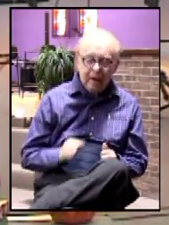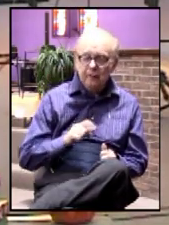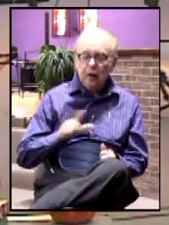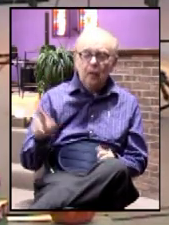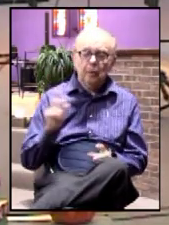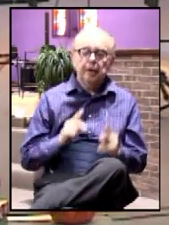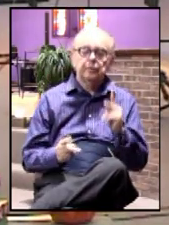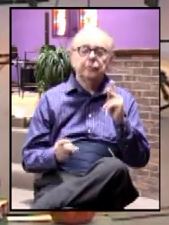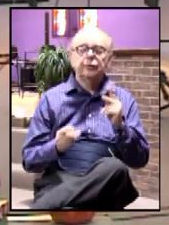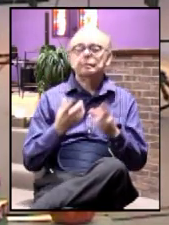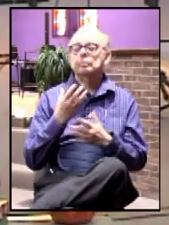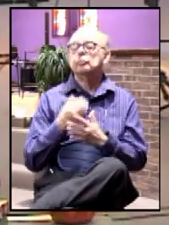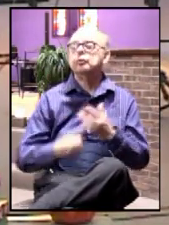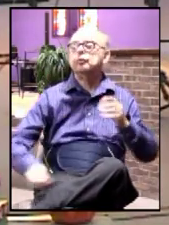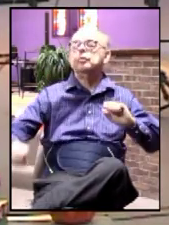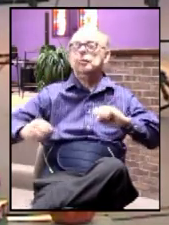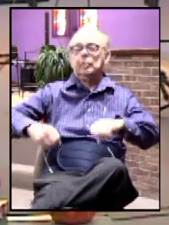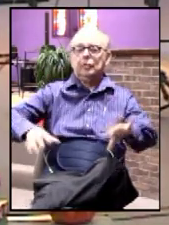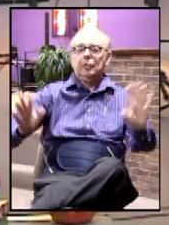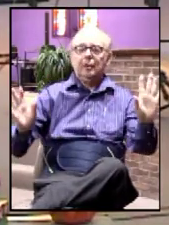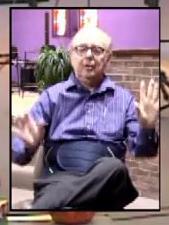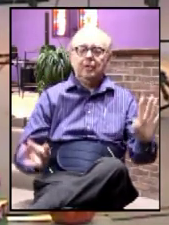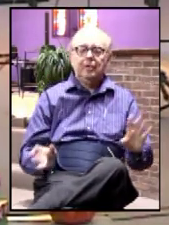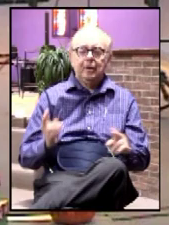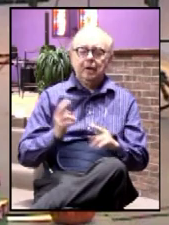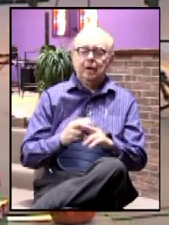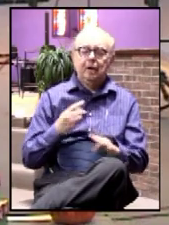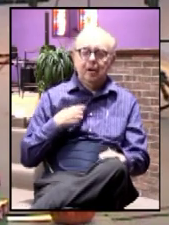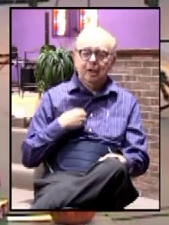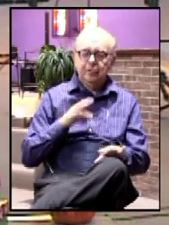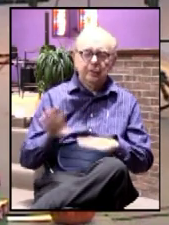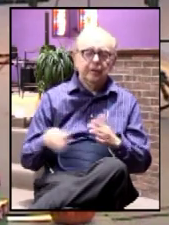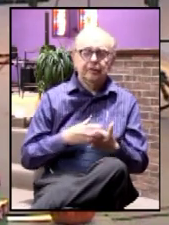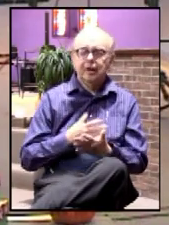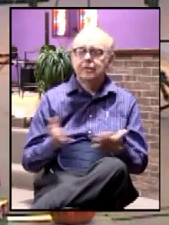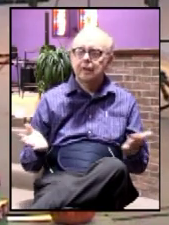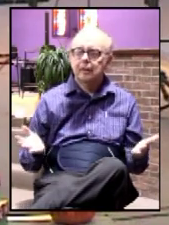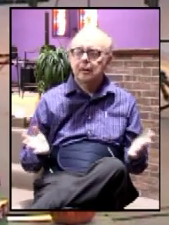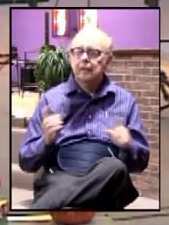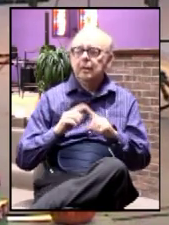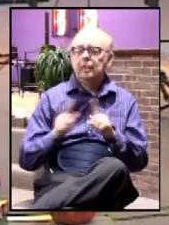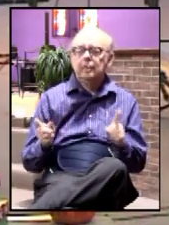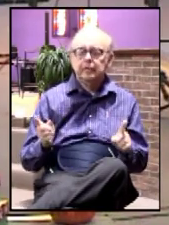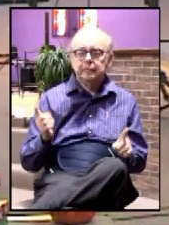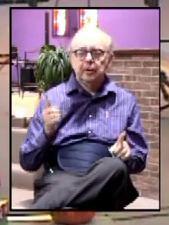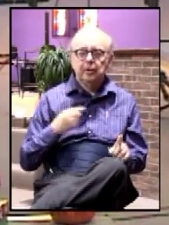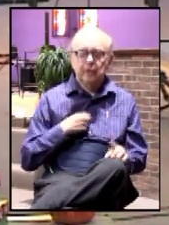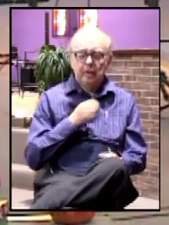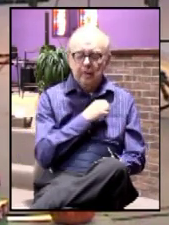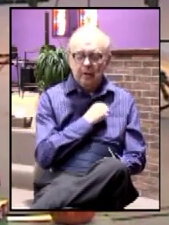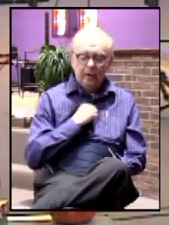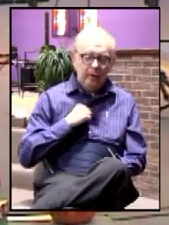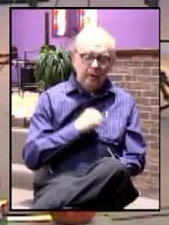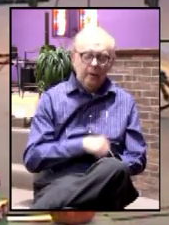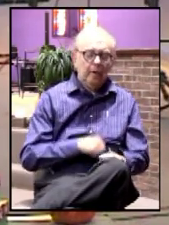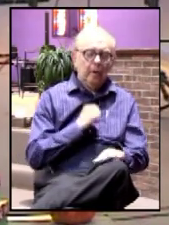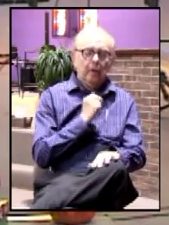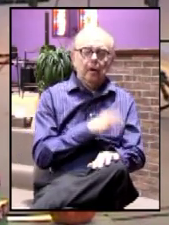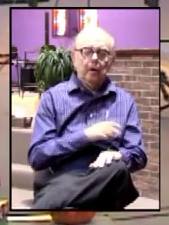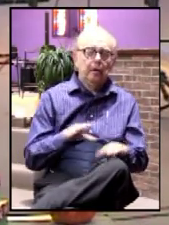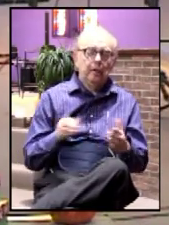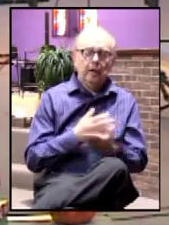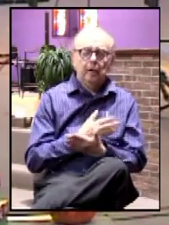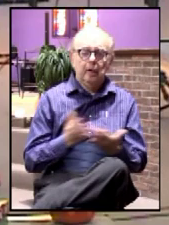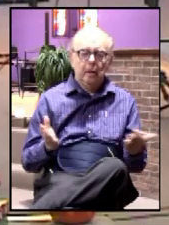kind of disappear for a little while until they call me, and then I could do these things. But if we had these superpowers, we could do a lot of